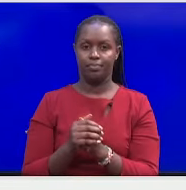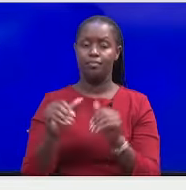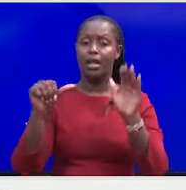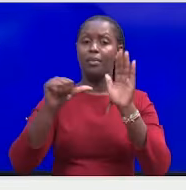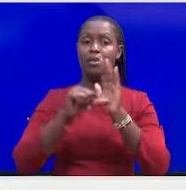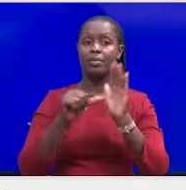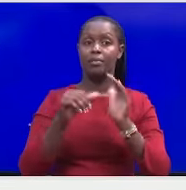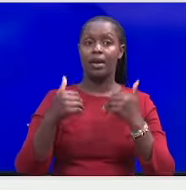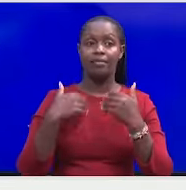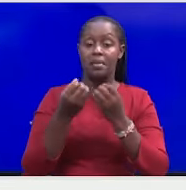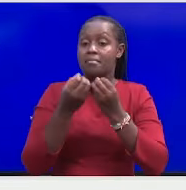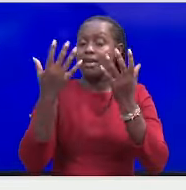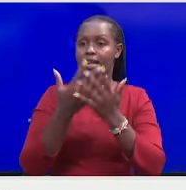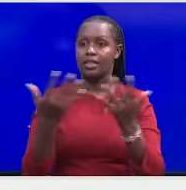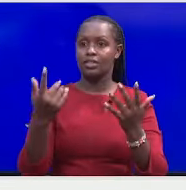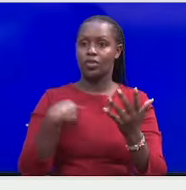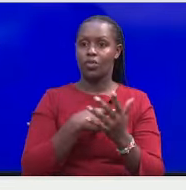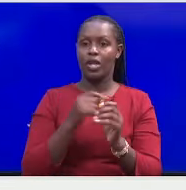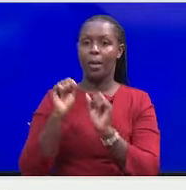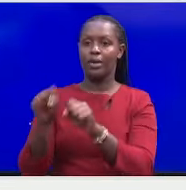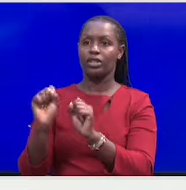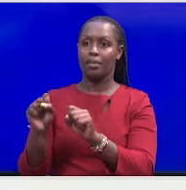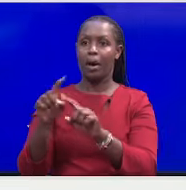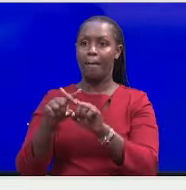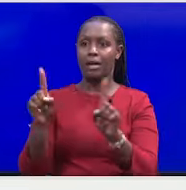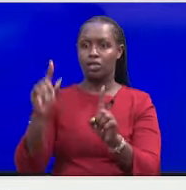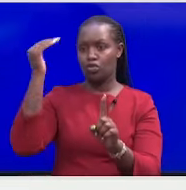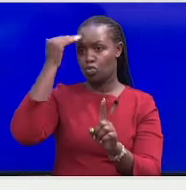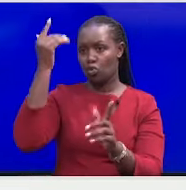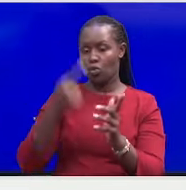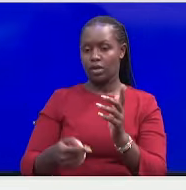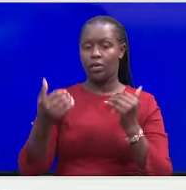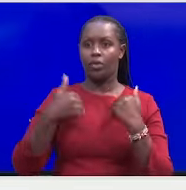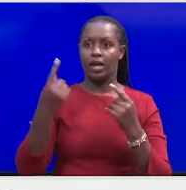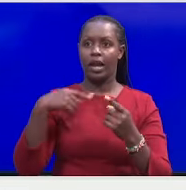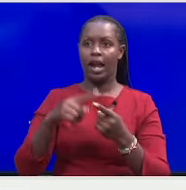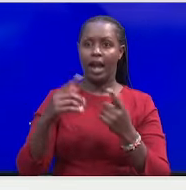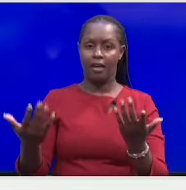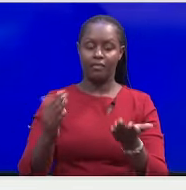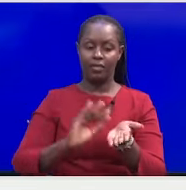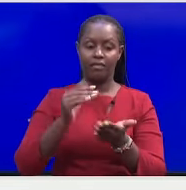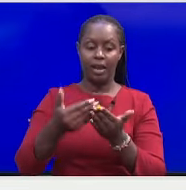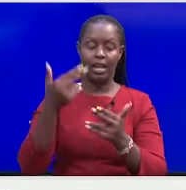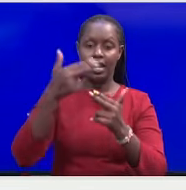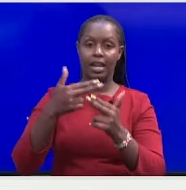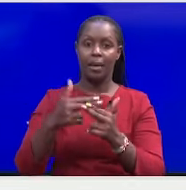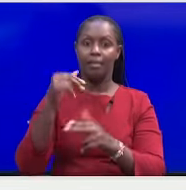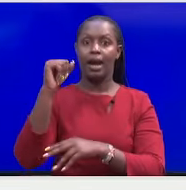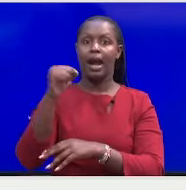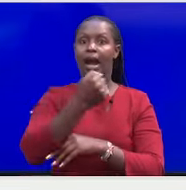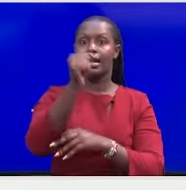Mambo mingi sana tumeweza. Lakini mnajua kuna ile fund inaitwa hustler fund.